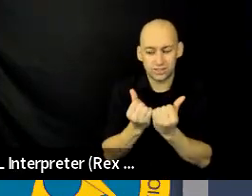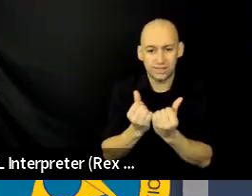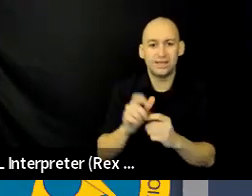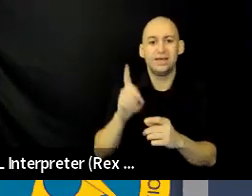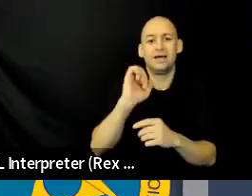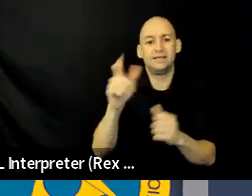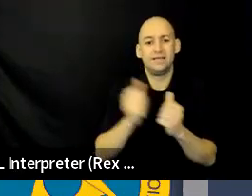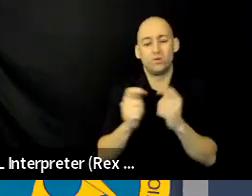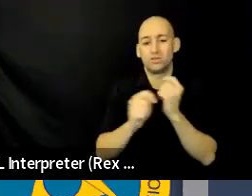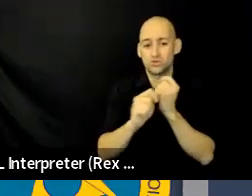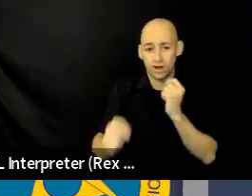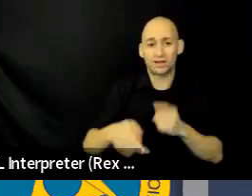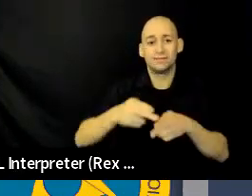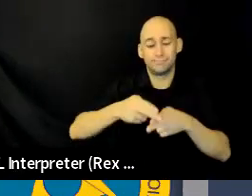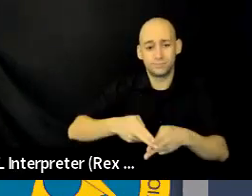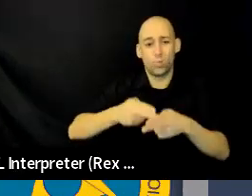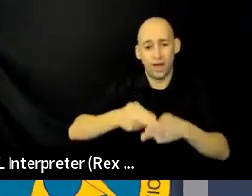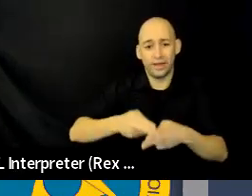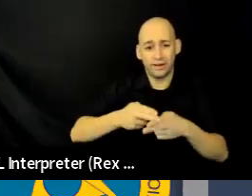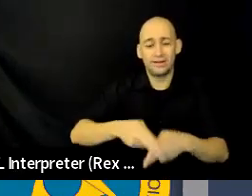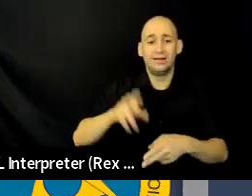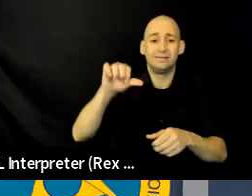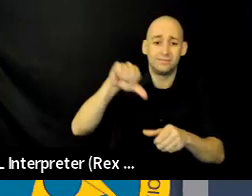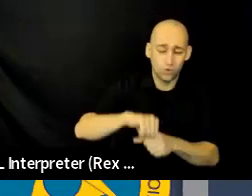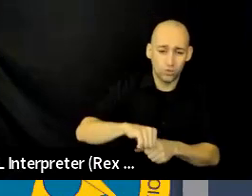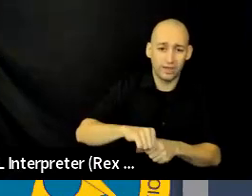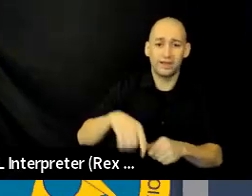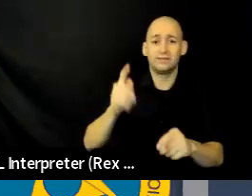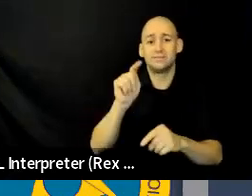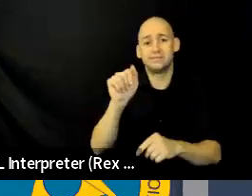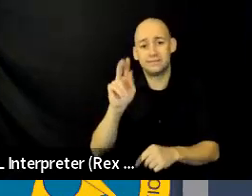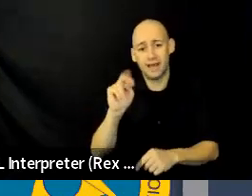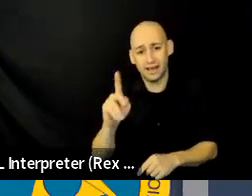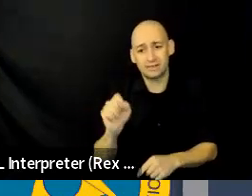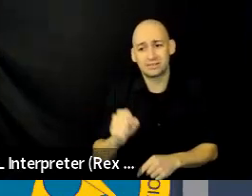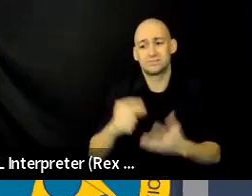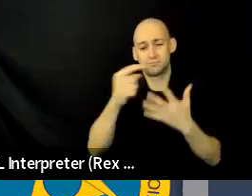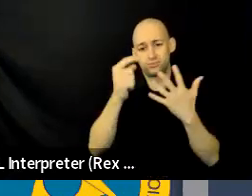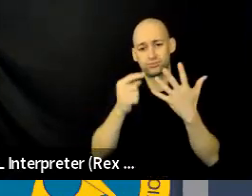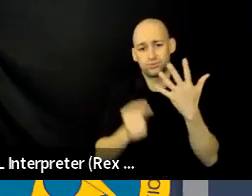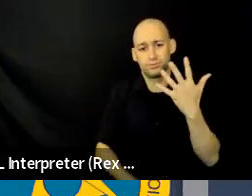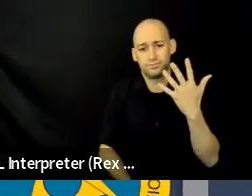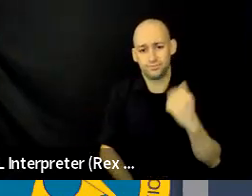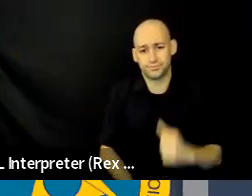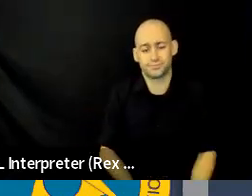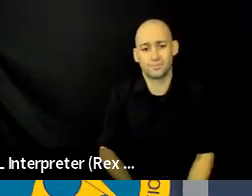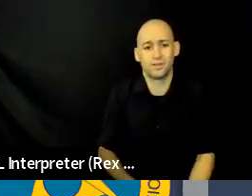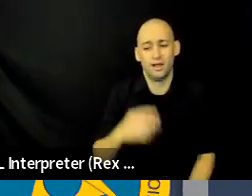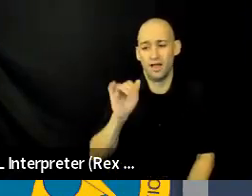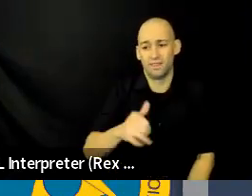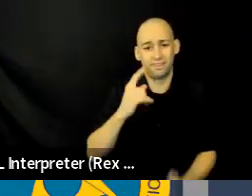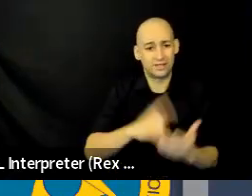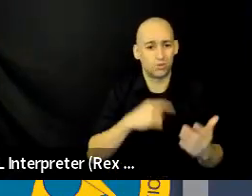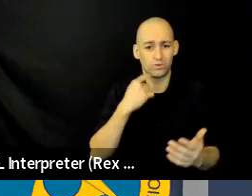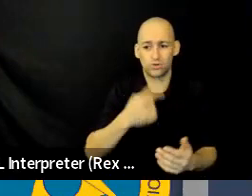trucks, truck scales, diesel fueling, truck tanks, all of these other things. That's what we told